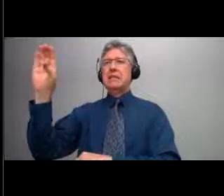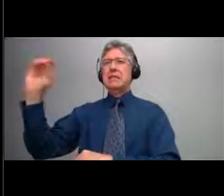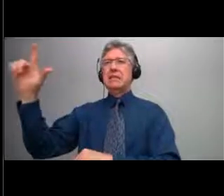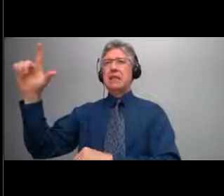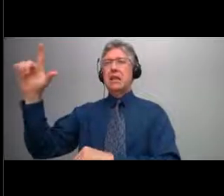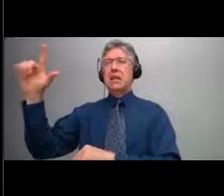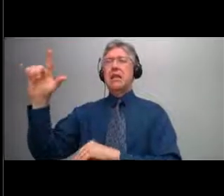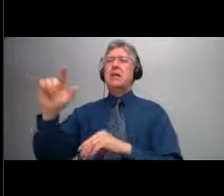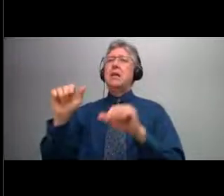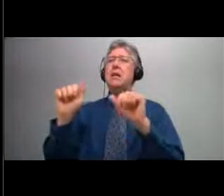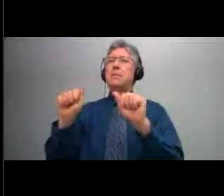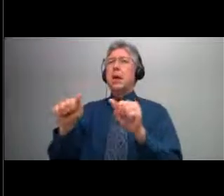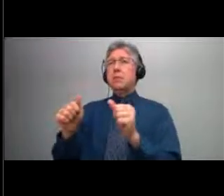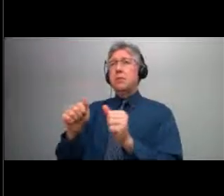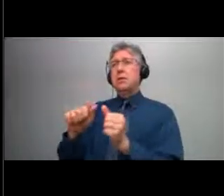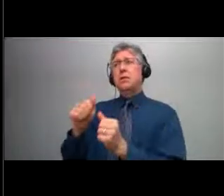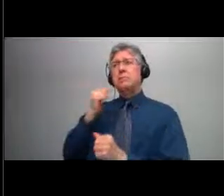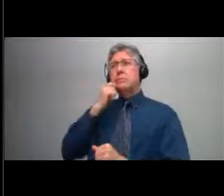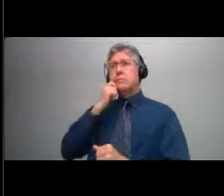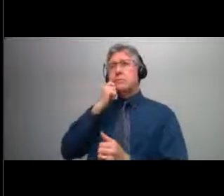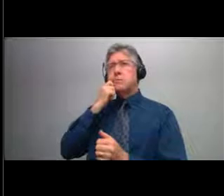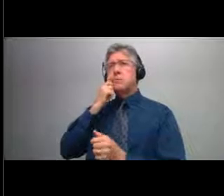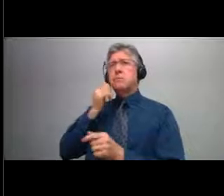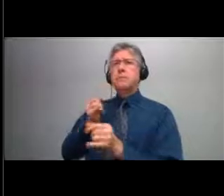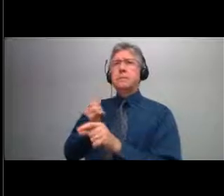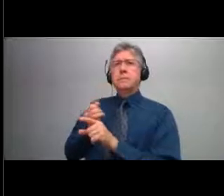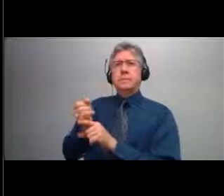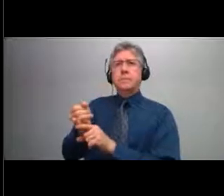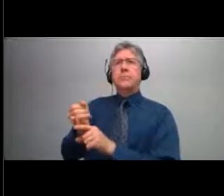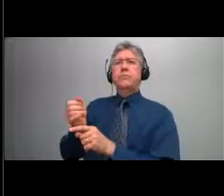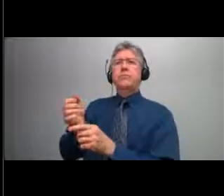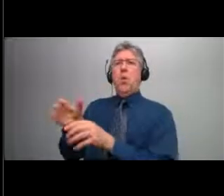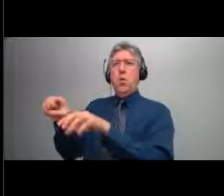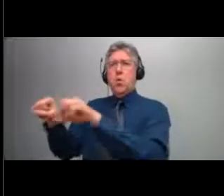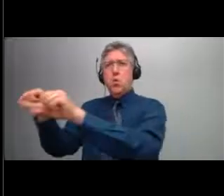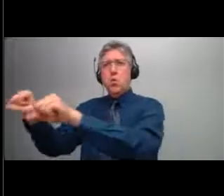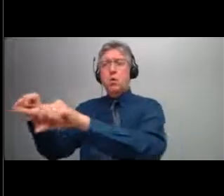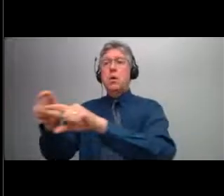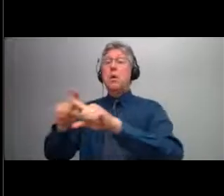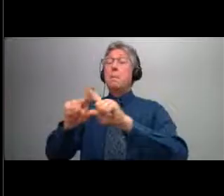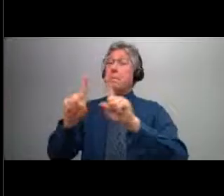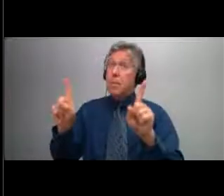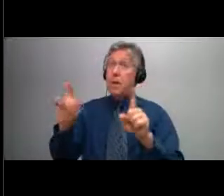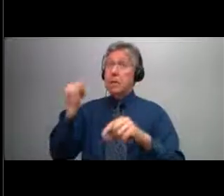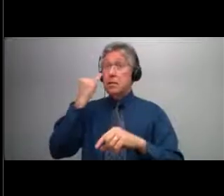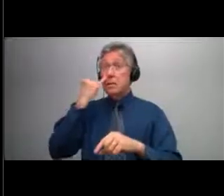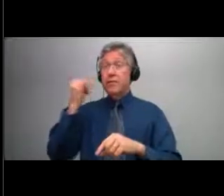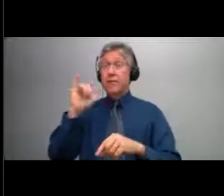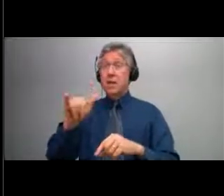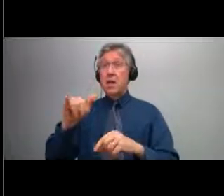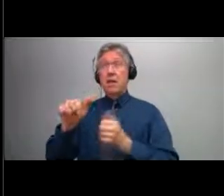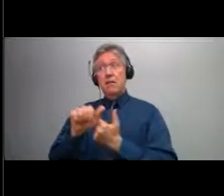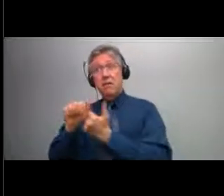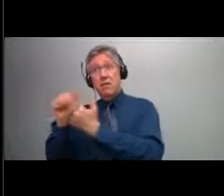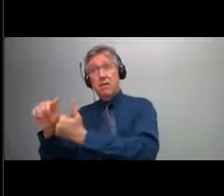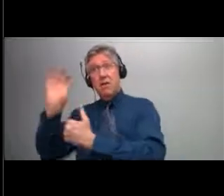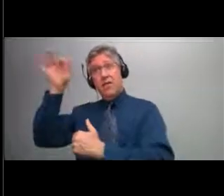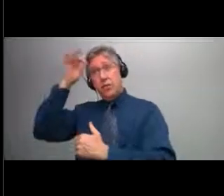an adverse effect to the minority low-income populations as long as these displacements are in accordance with the Federal